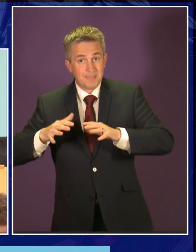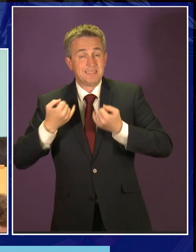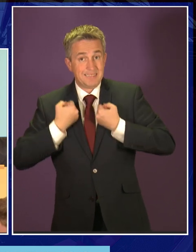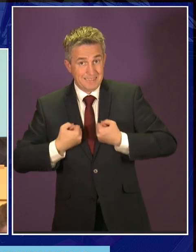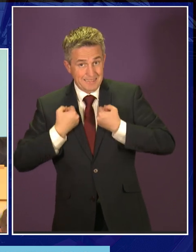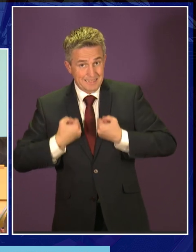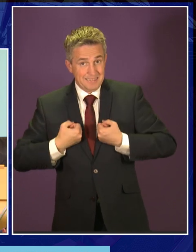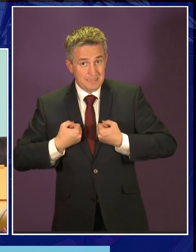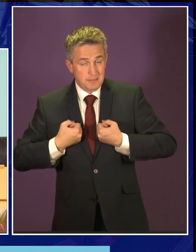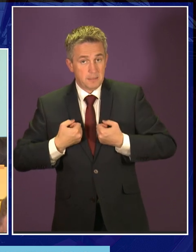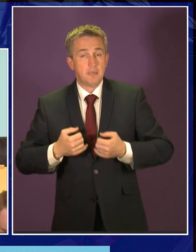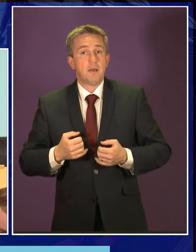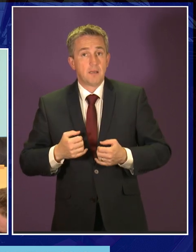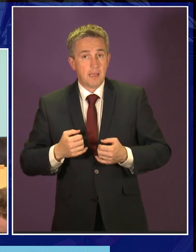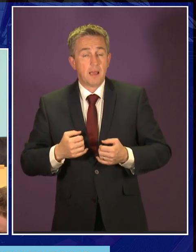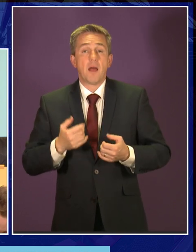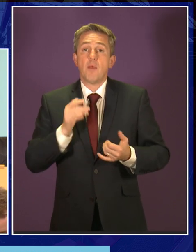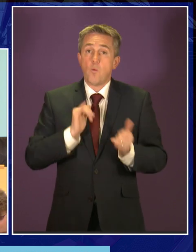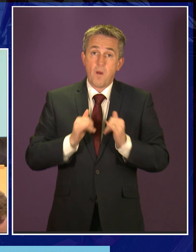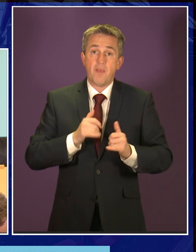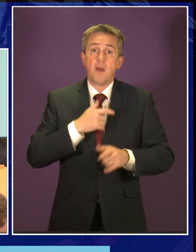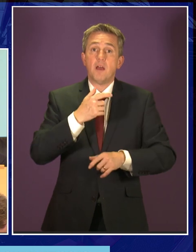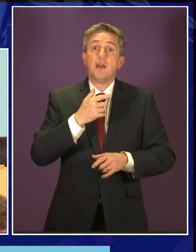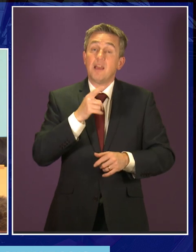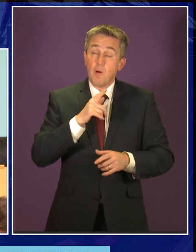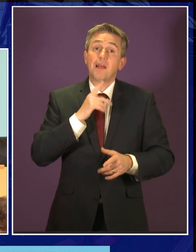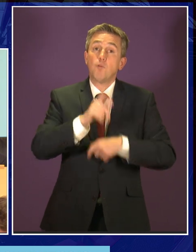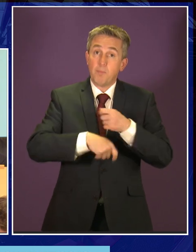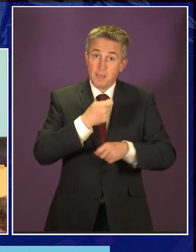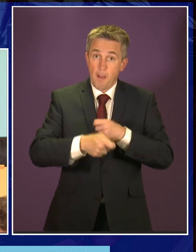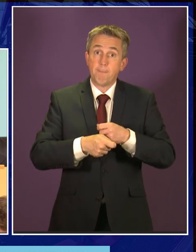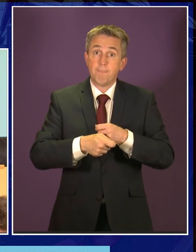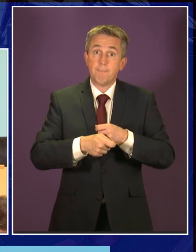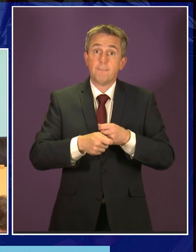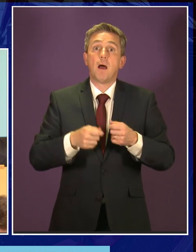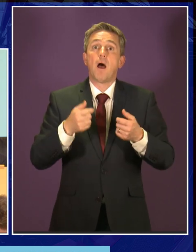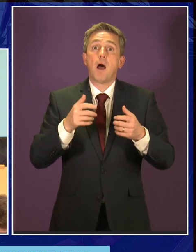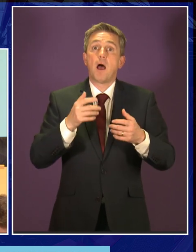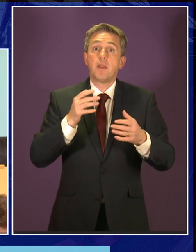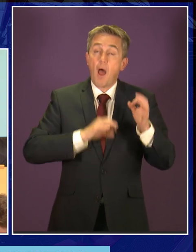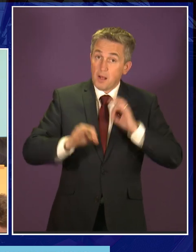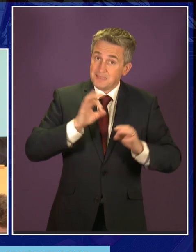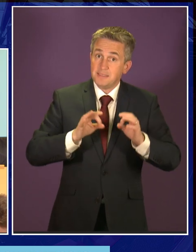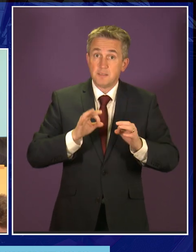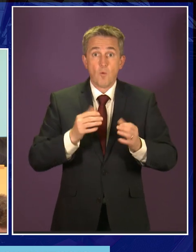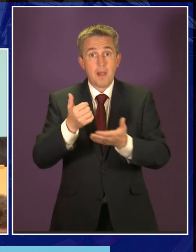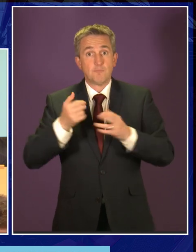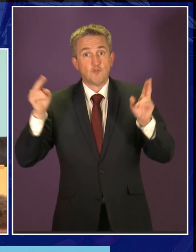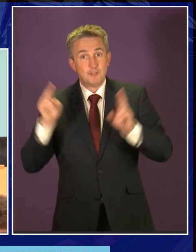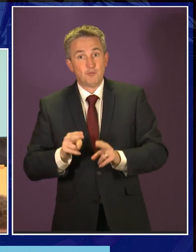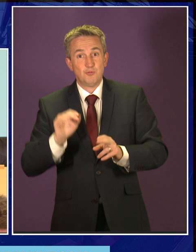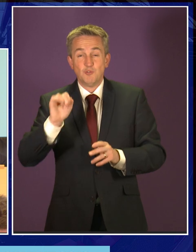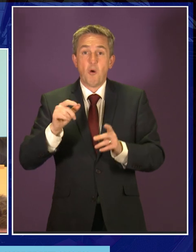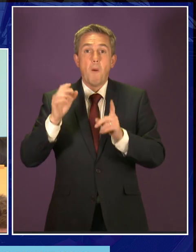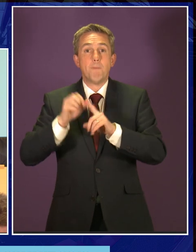that the choice to become an artist reduces the likelihood to contract Parkinson's. Amazing information